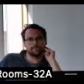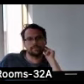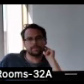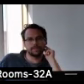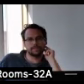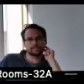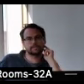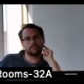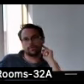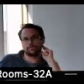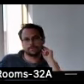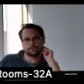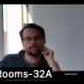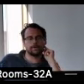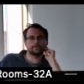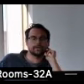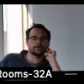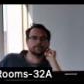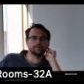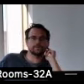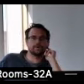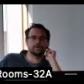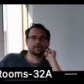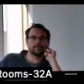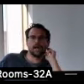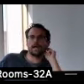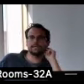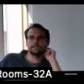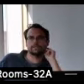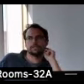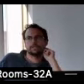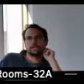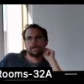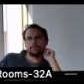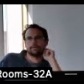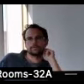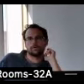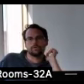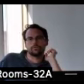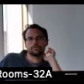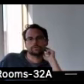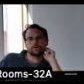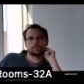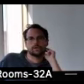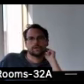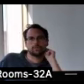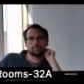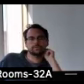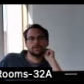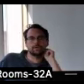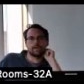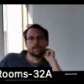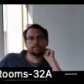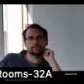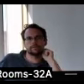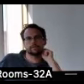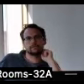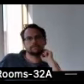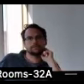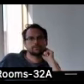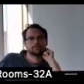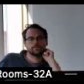stockholder of the business, or if there's only a few other stockholders and you're all kind of aligned, there's no like reason why you